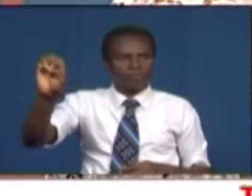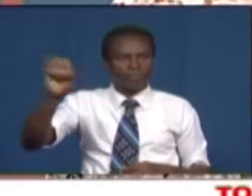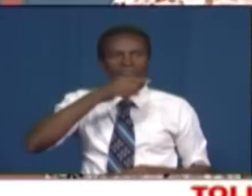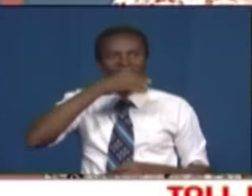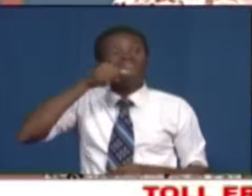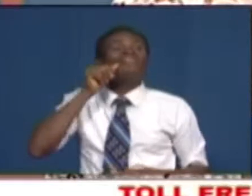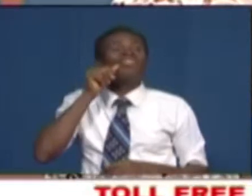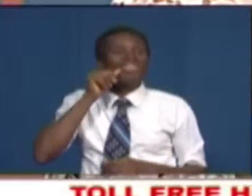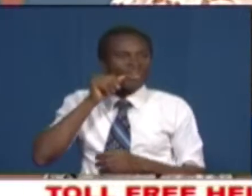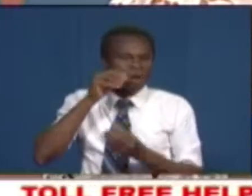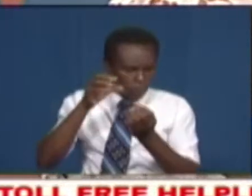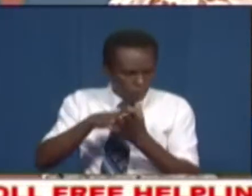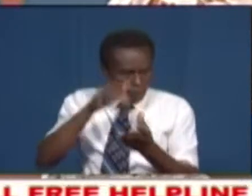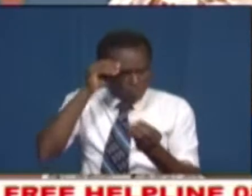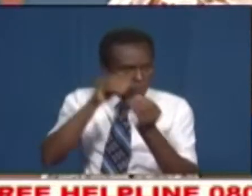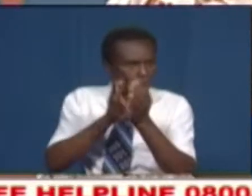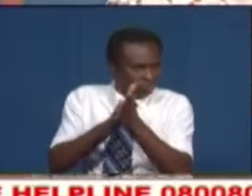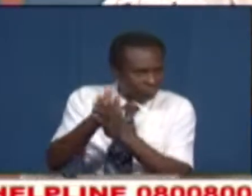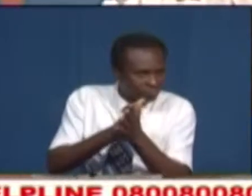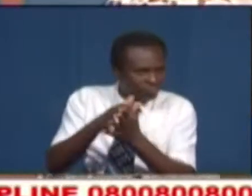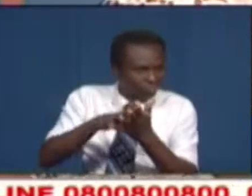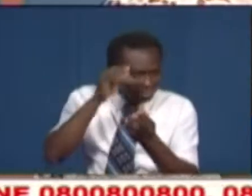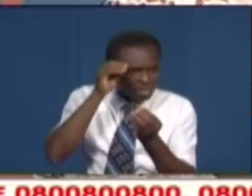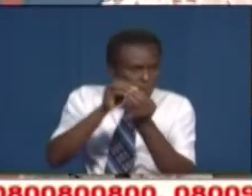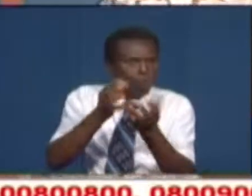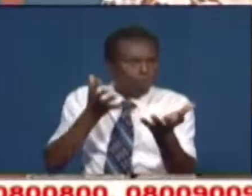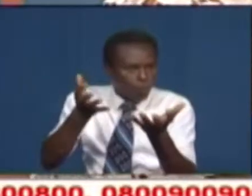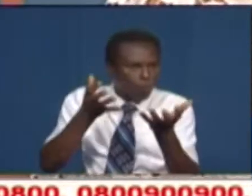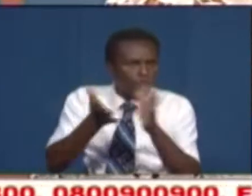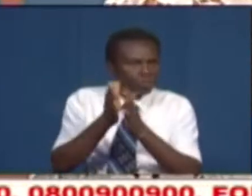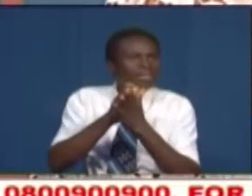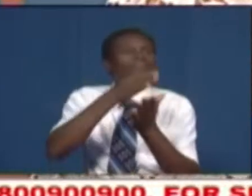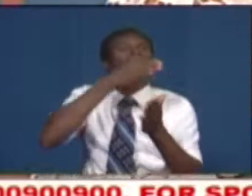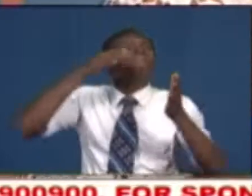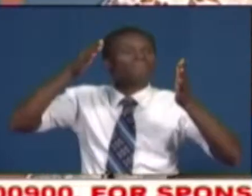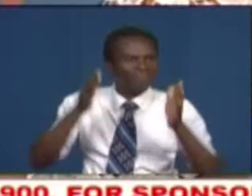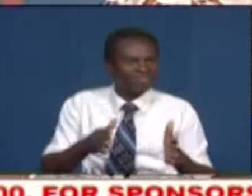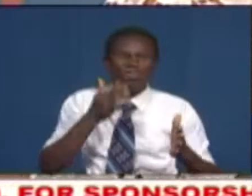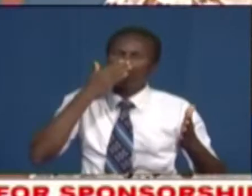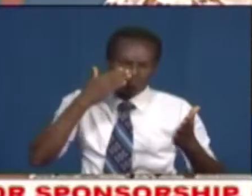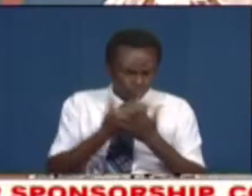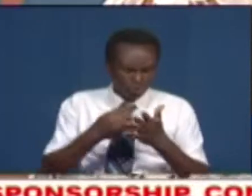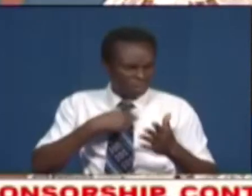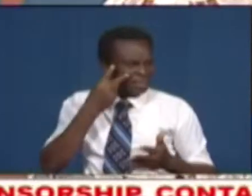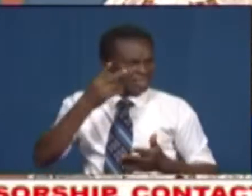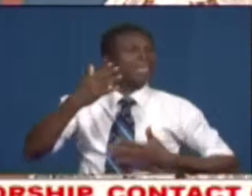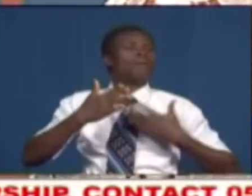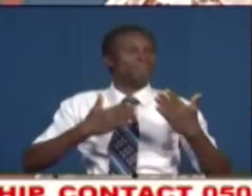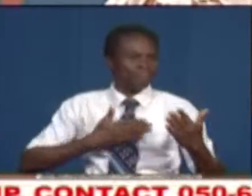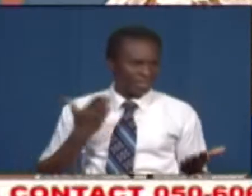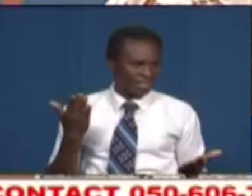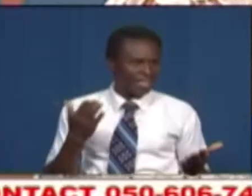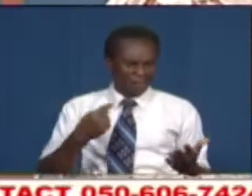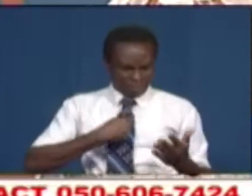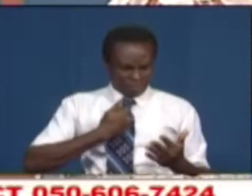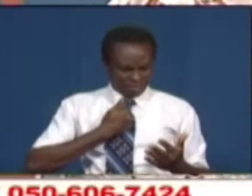that they have adopted. And you see them very happy and happily doing that. I was so enthused, and I was telling myself, I want to